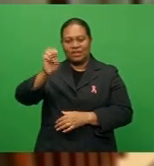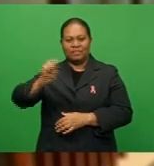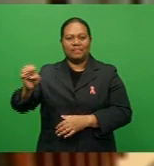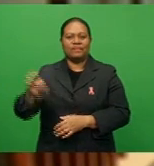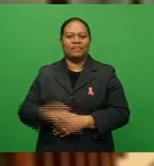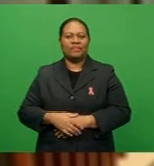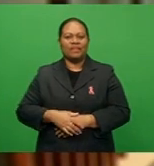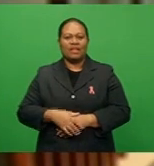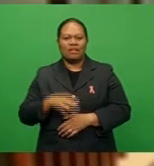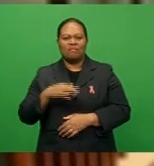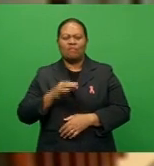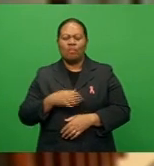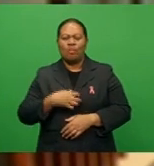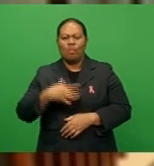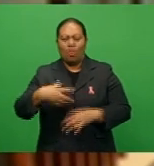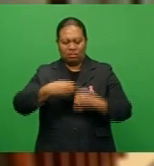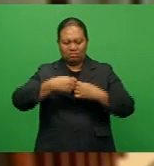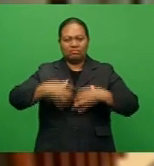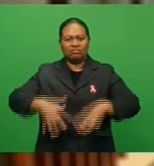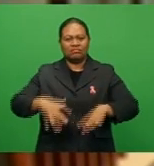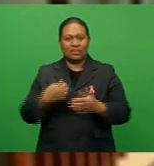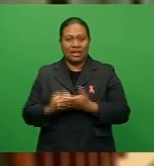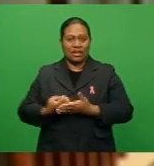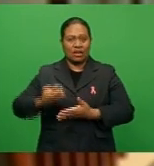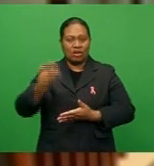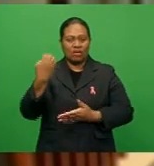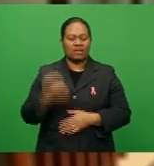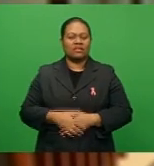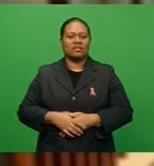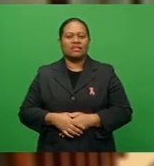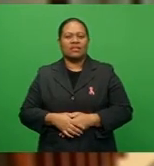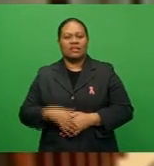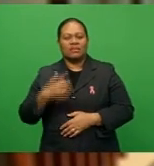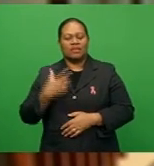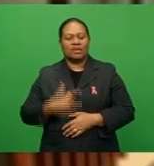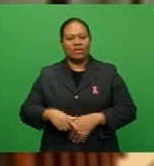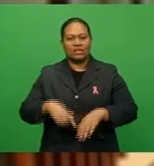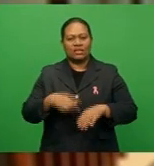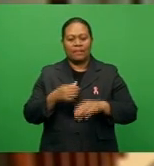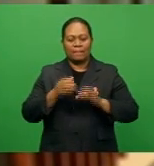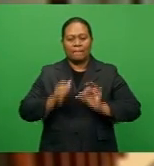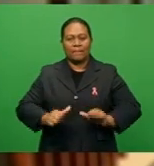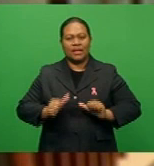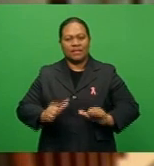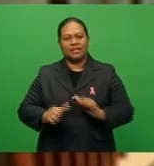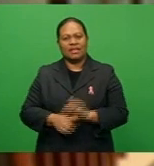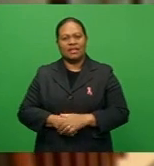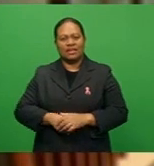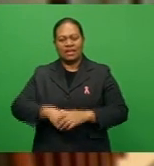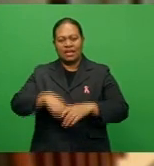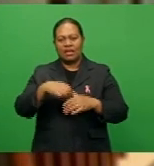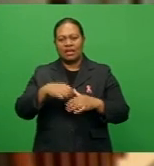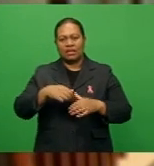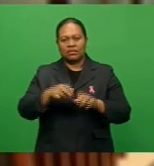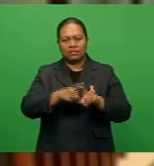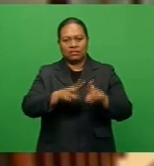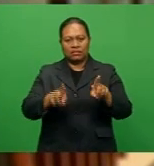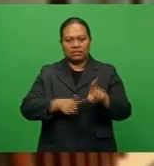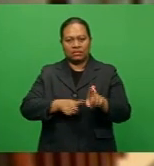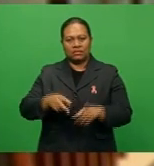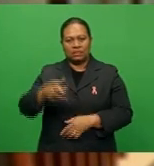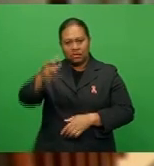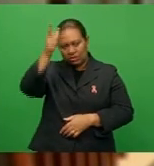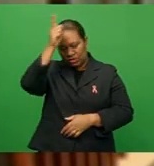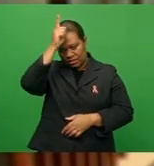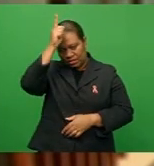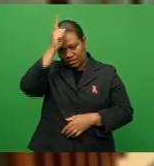about further damage to the economic recovery grew as the French president and German chancellor ordered their countries back into